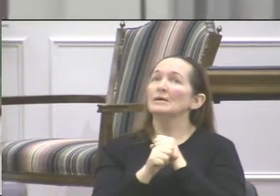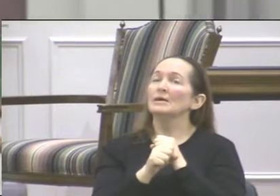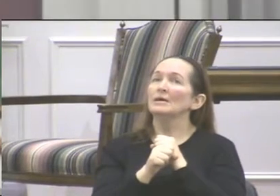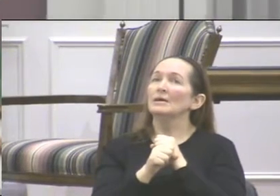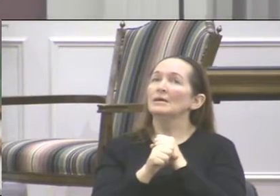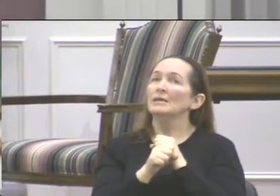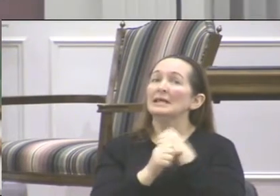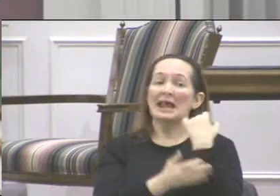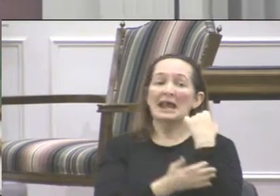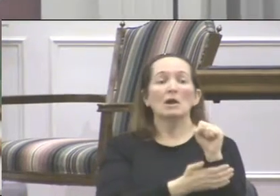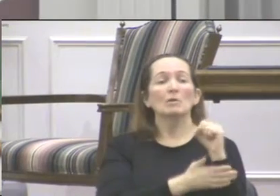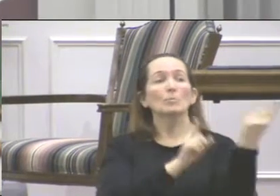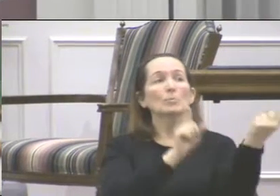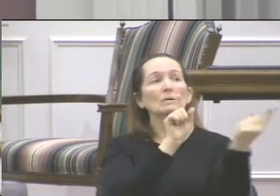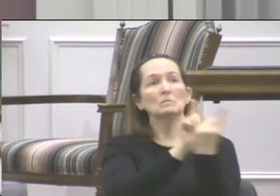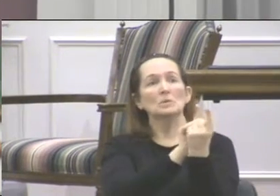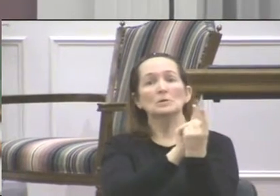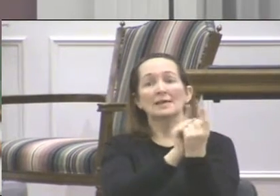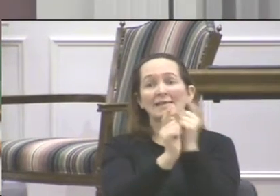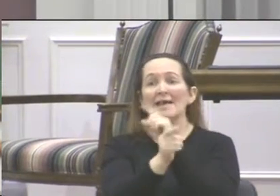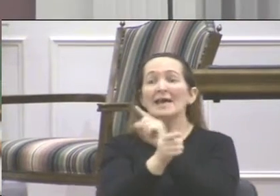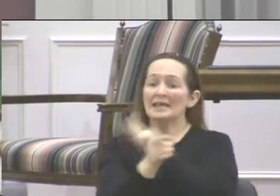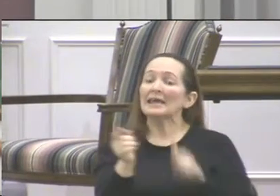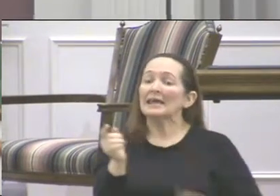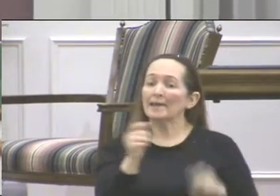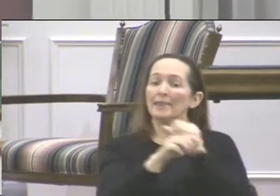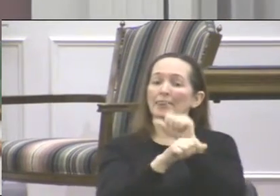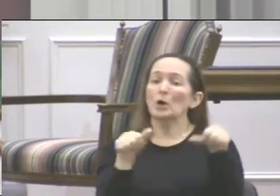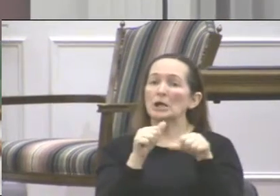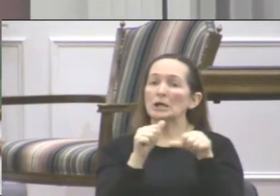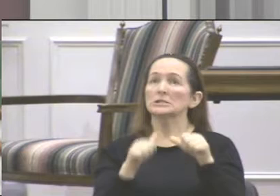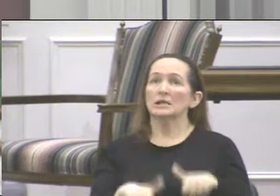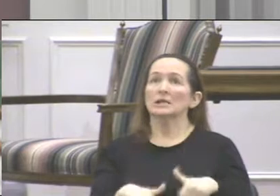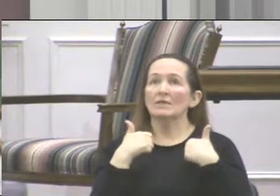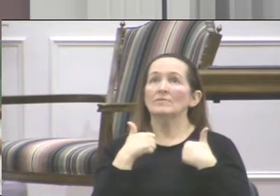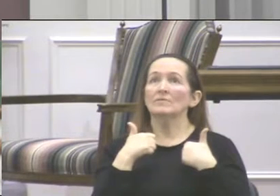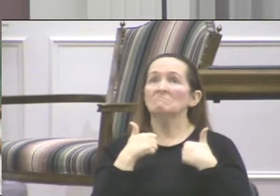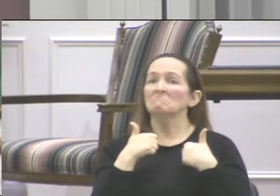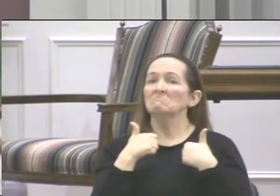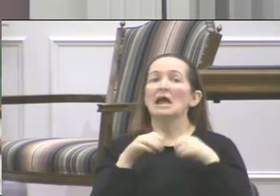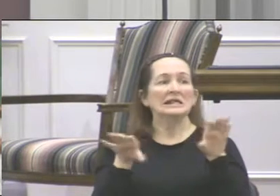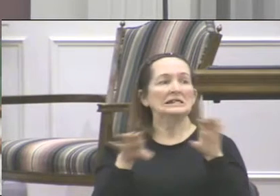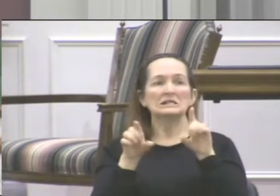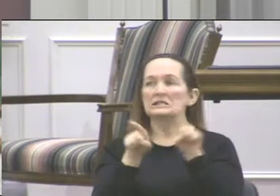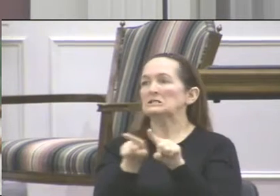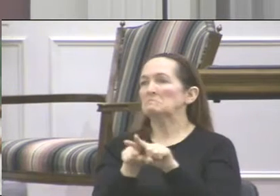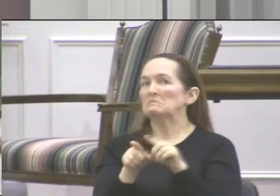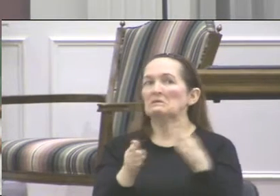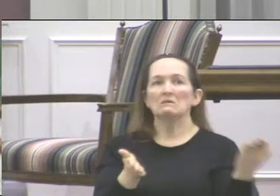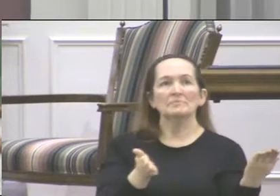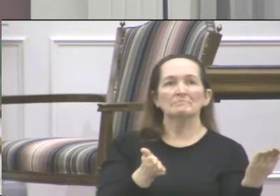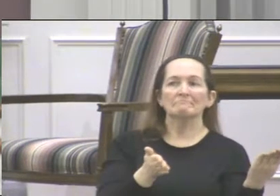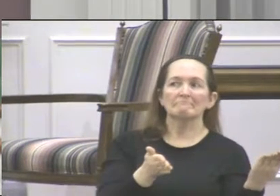king, in the region where he's living, and he does the exact same thing.